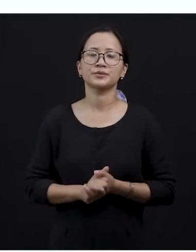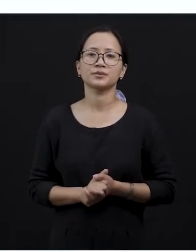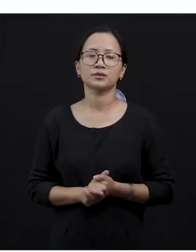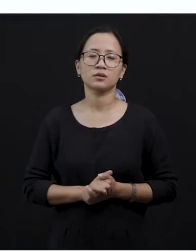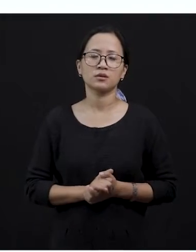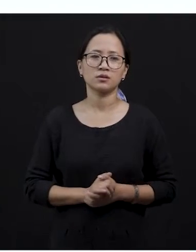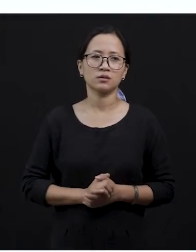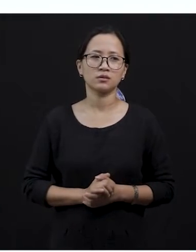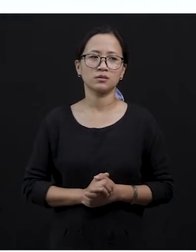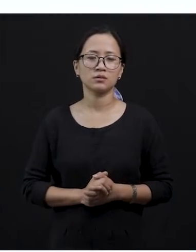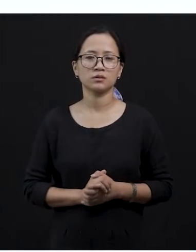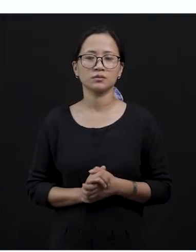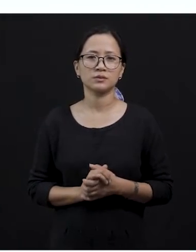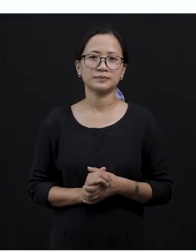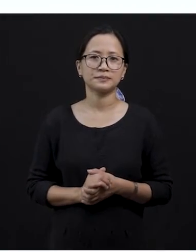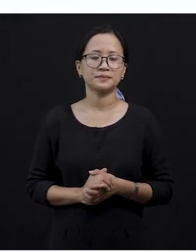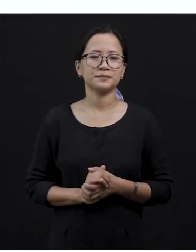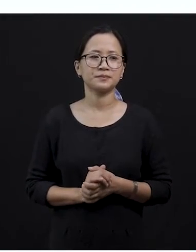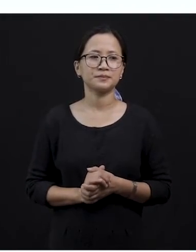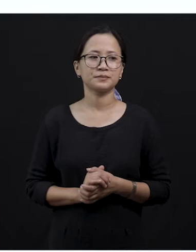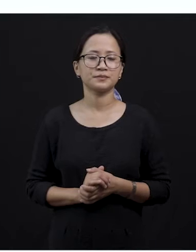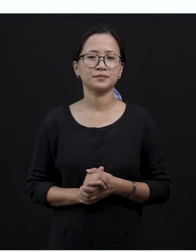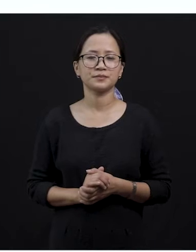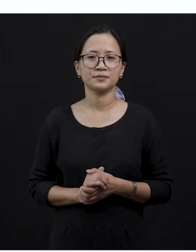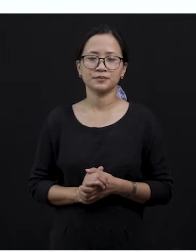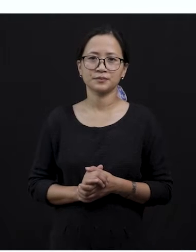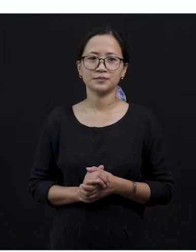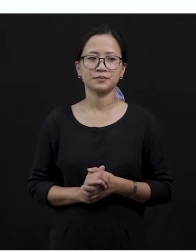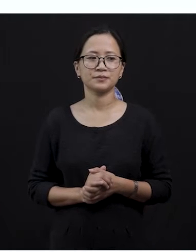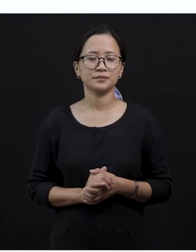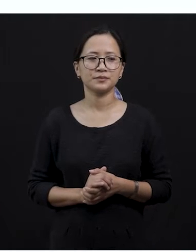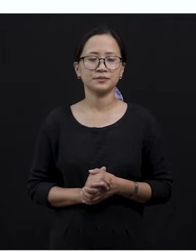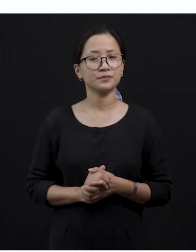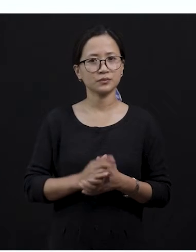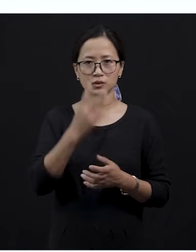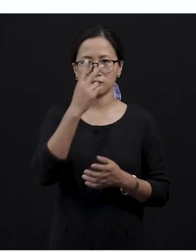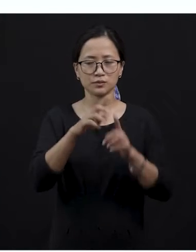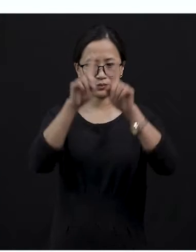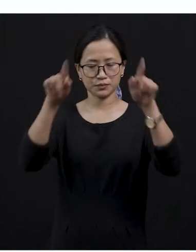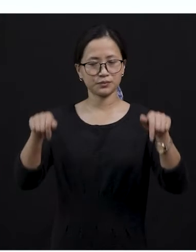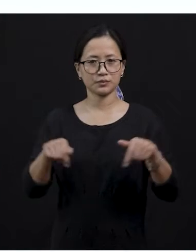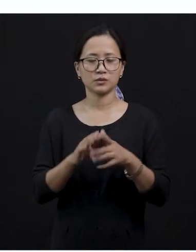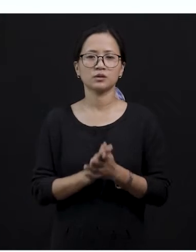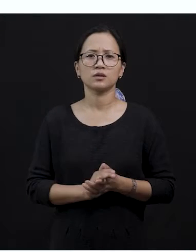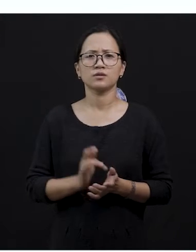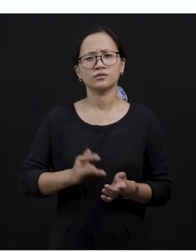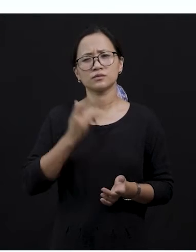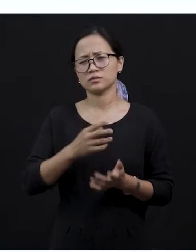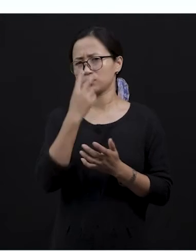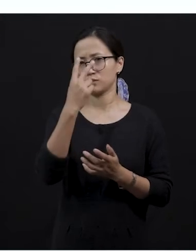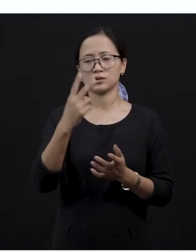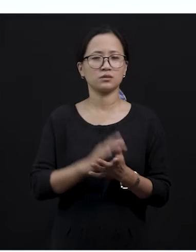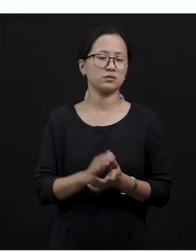gases also bhari ase. Okay? Gases have weight. From this activity, we may not feel the gas, we may not see the